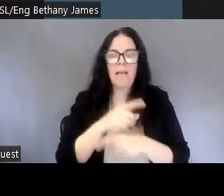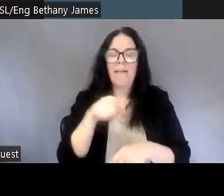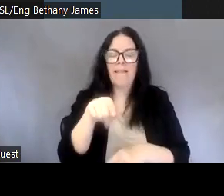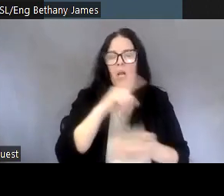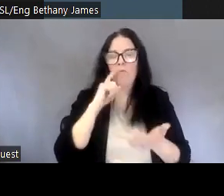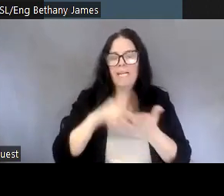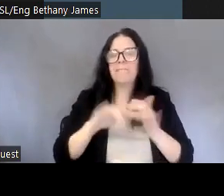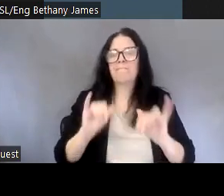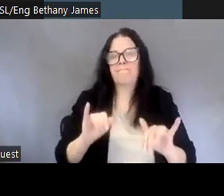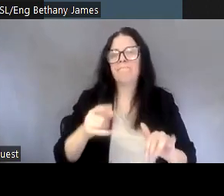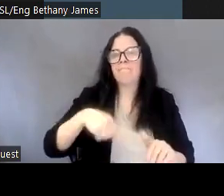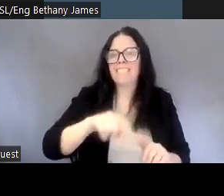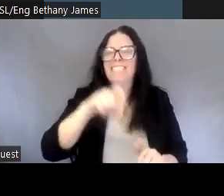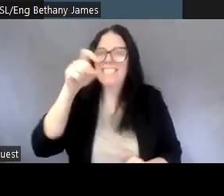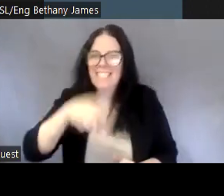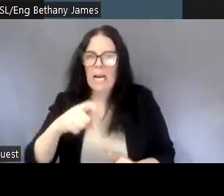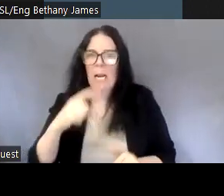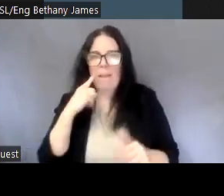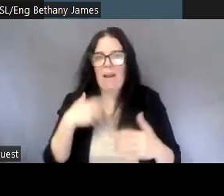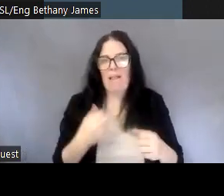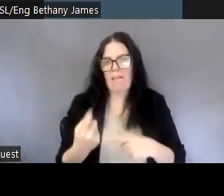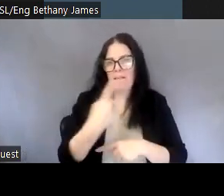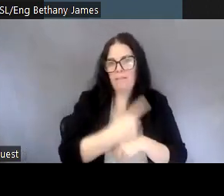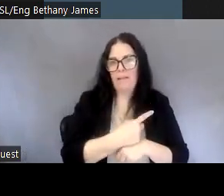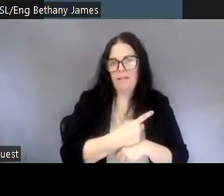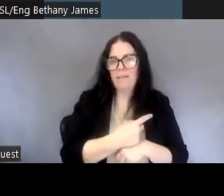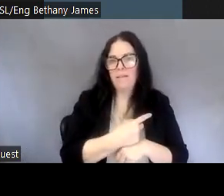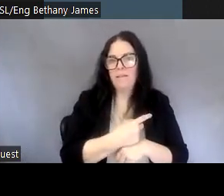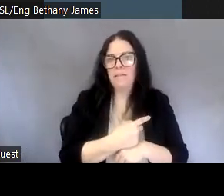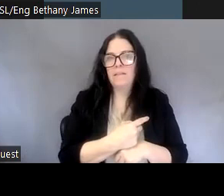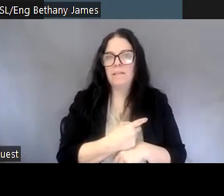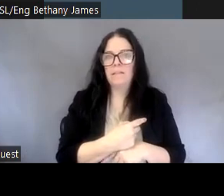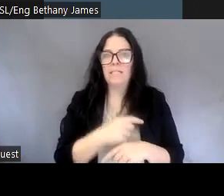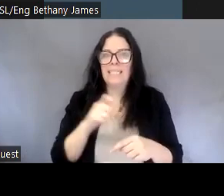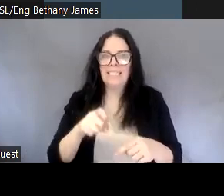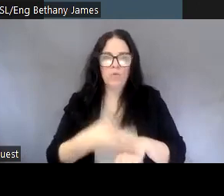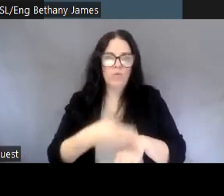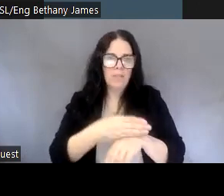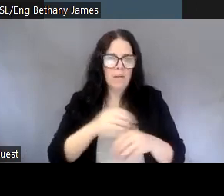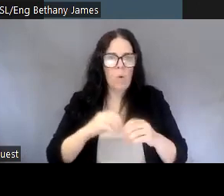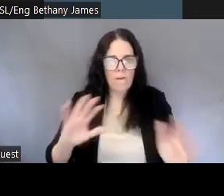days are essential in reviving and recharging